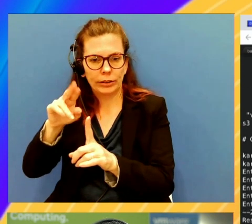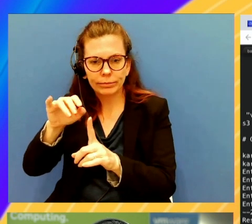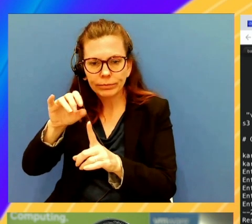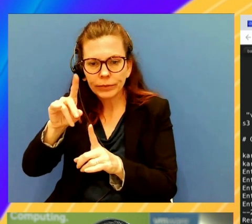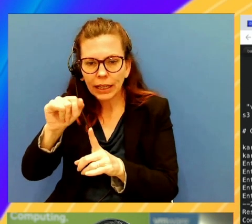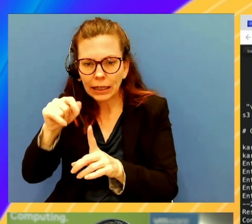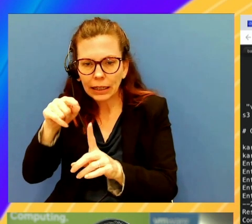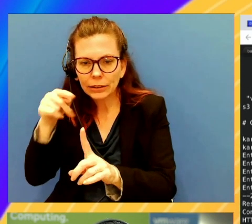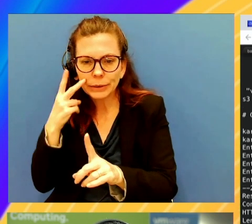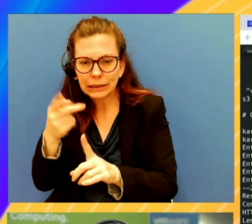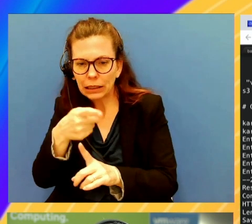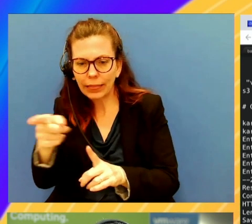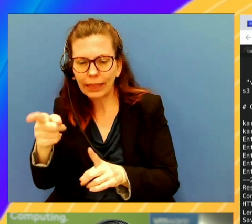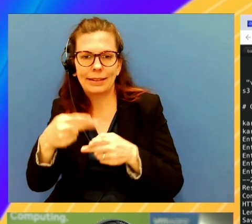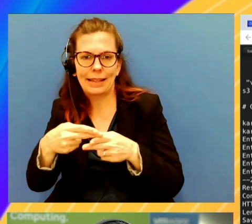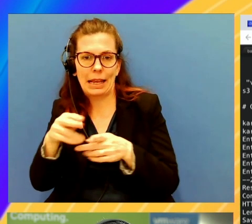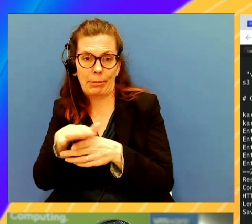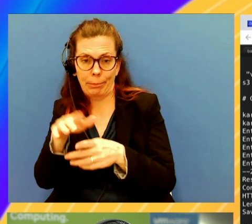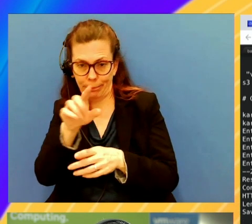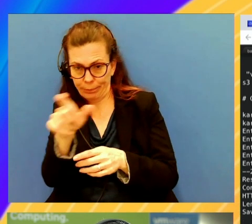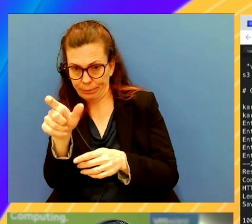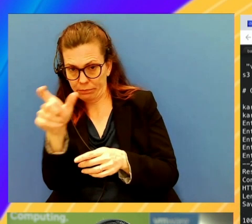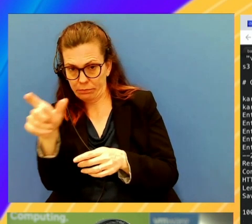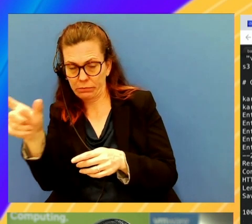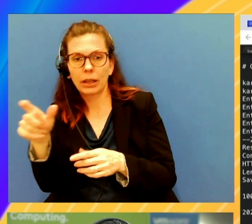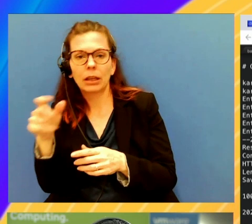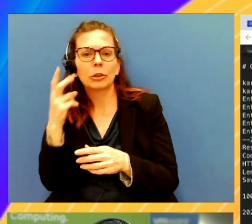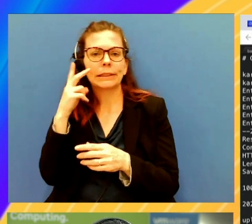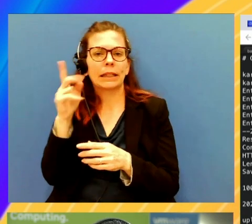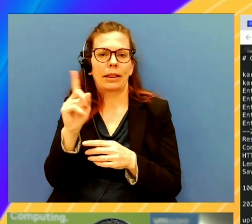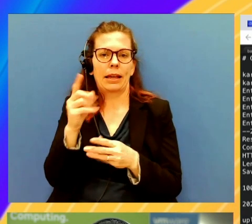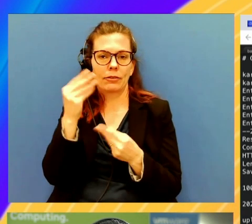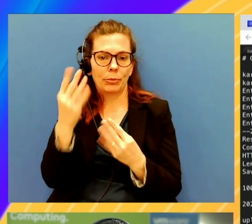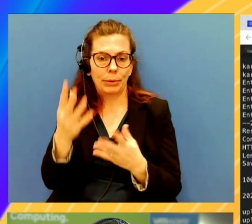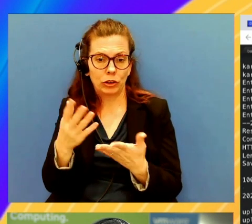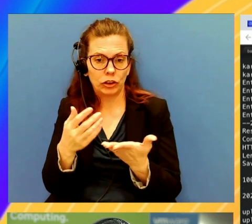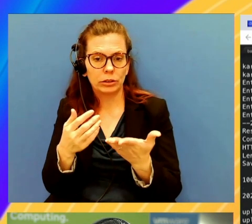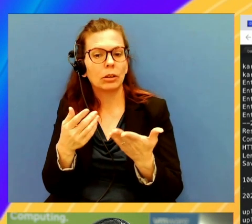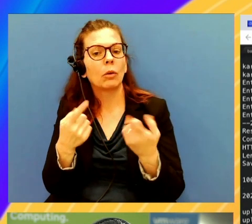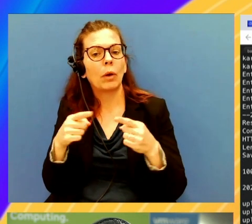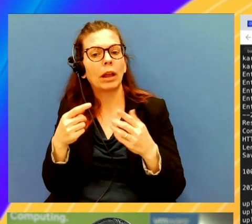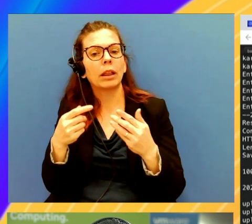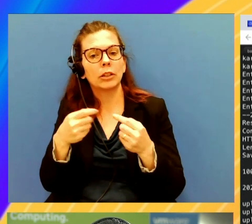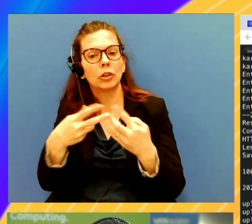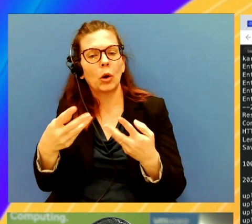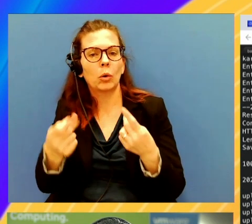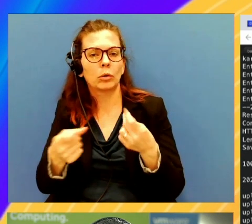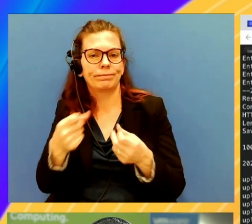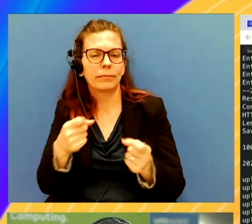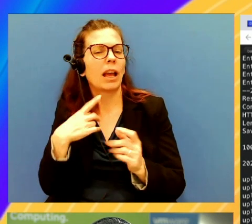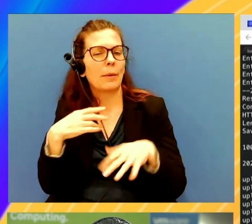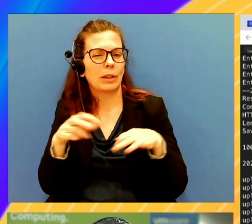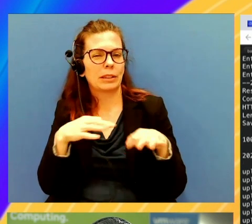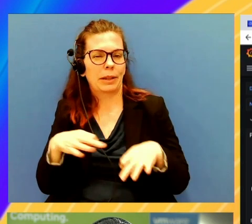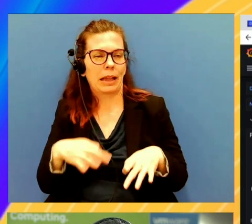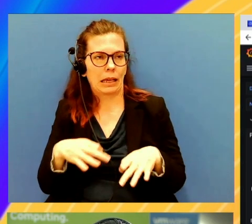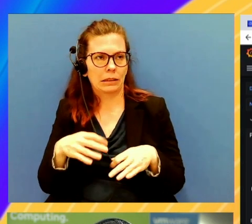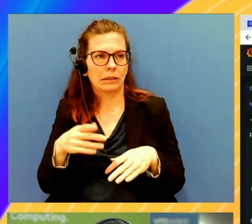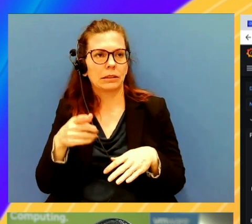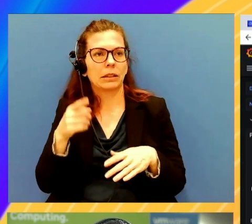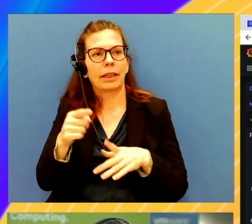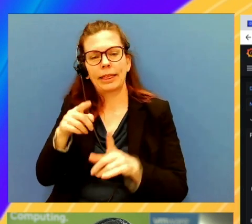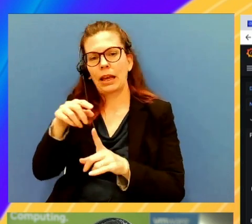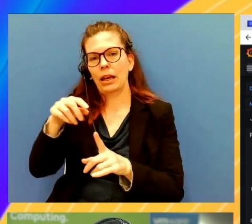EMR-data-team-A. That's going to be the namespace where we'll see the information. As it goes, I'll quickly go through the Grafana